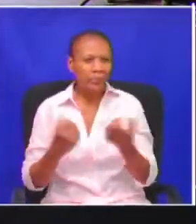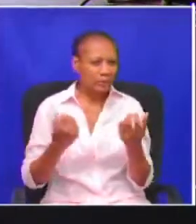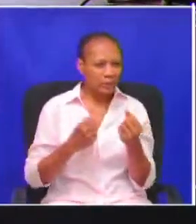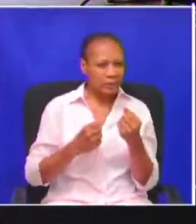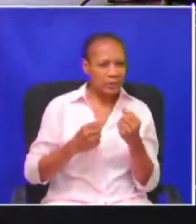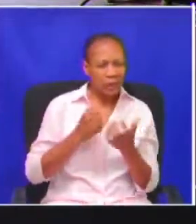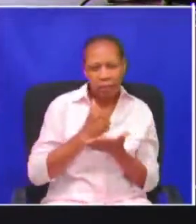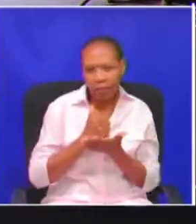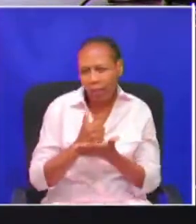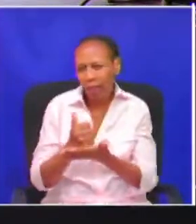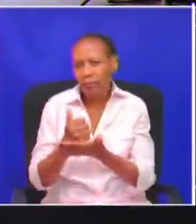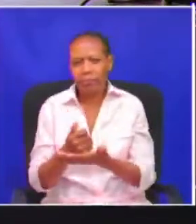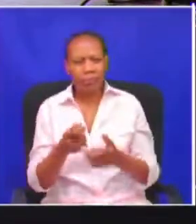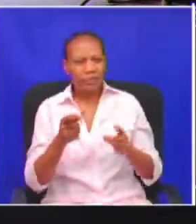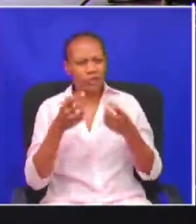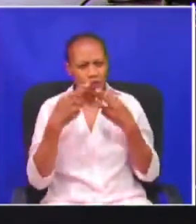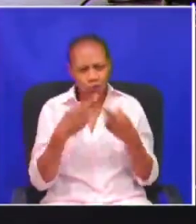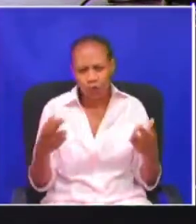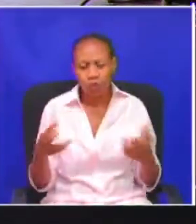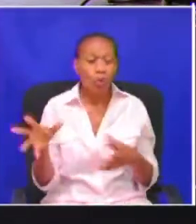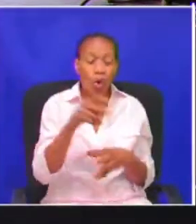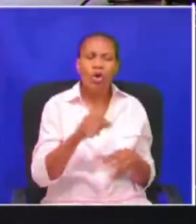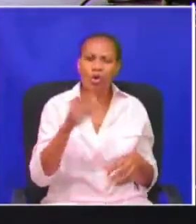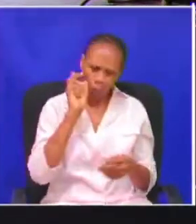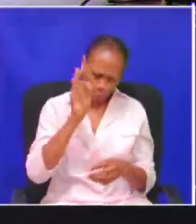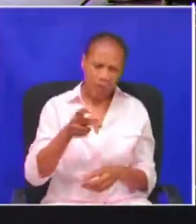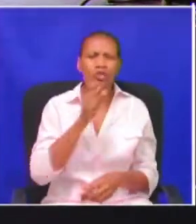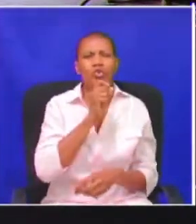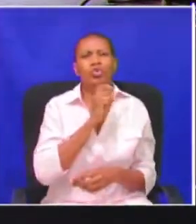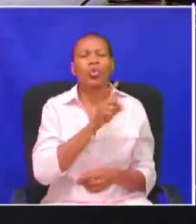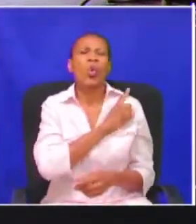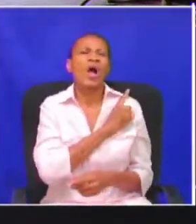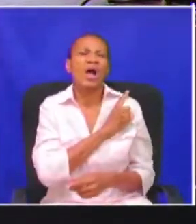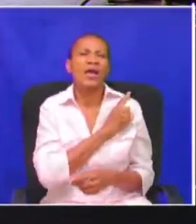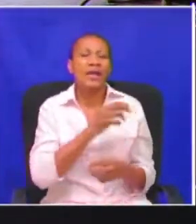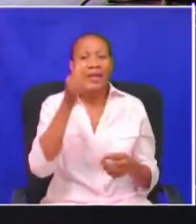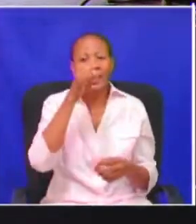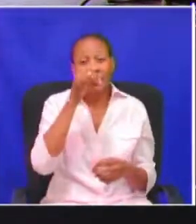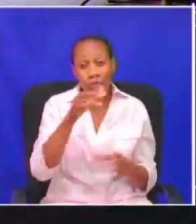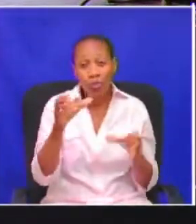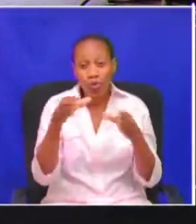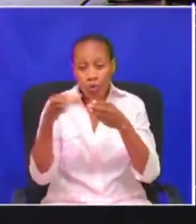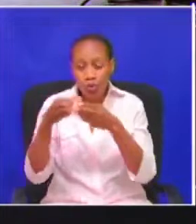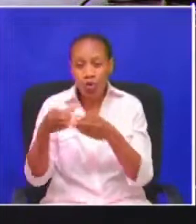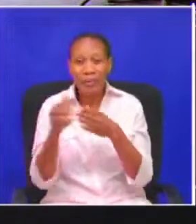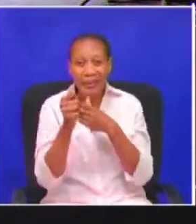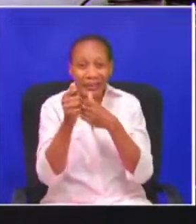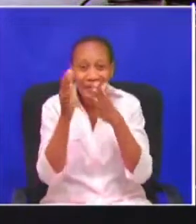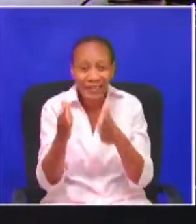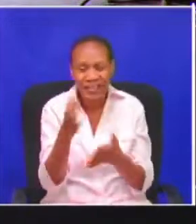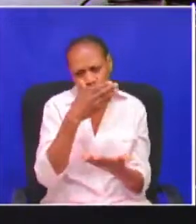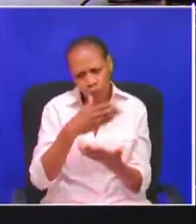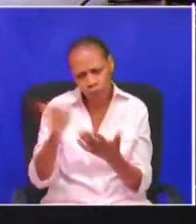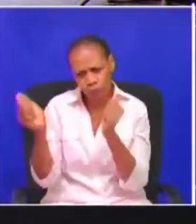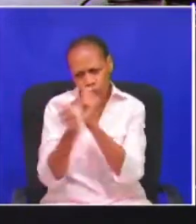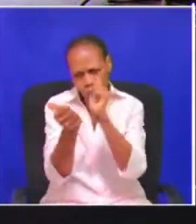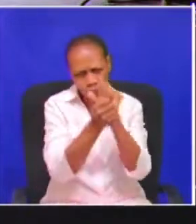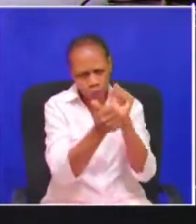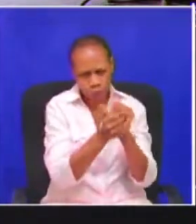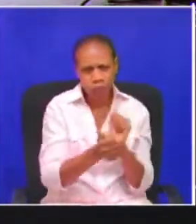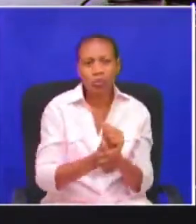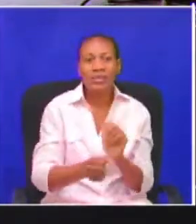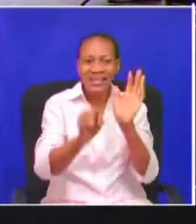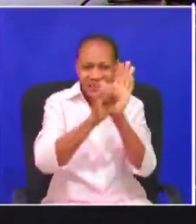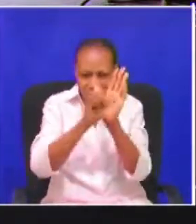be able to draw all these gangs, all these gang leaders, and all those who are conducting acts